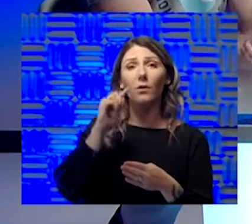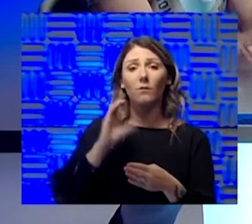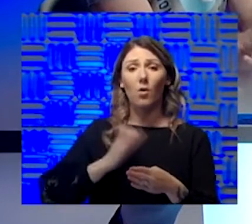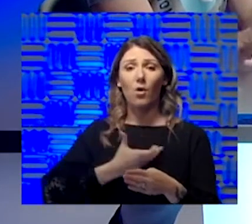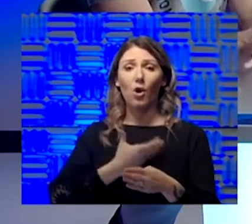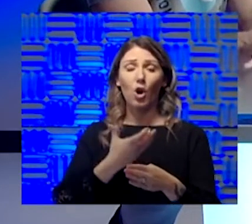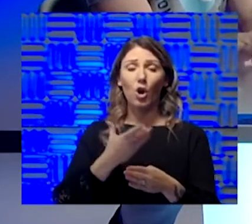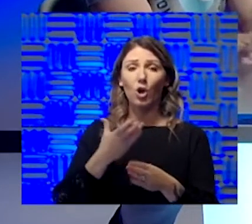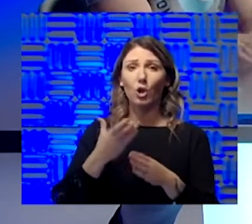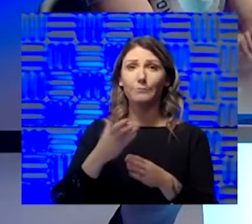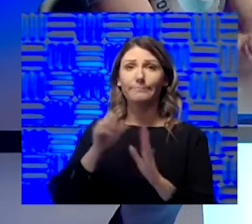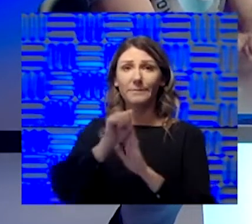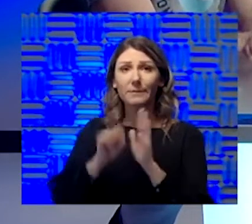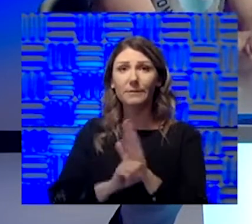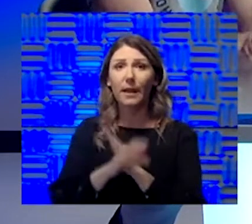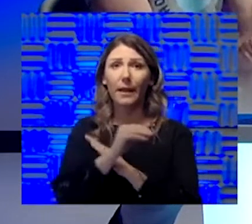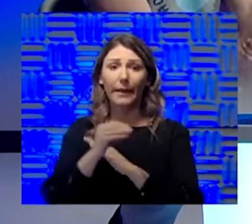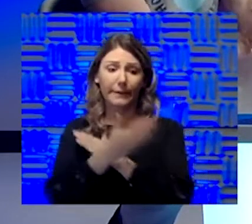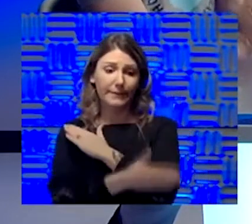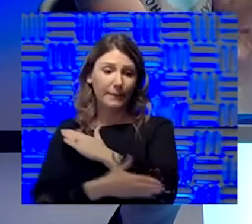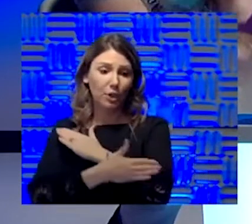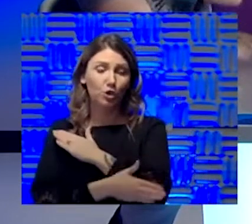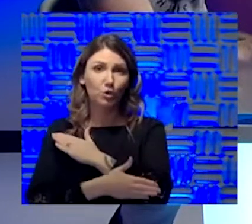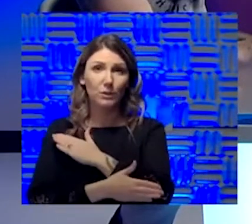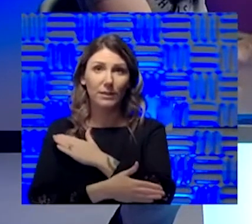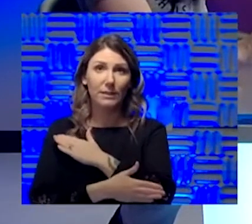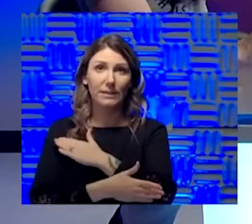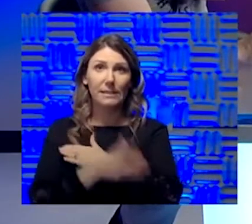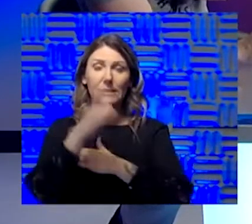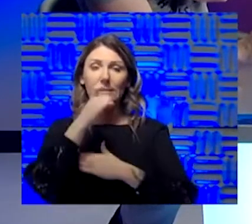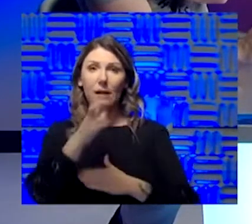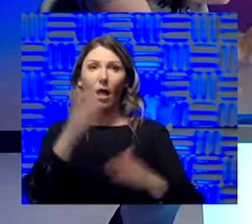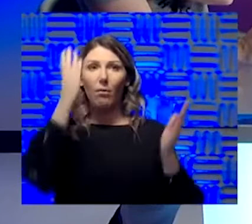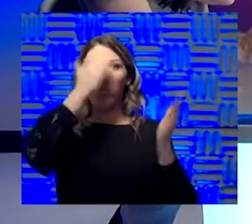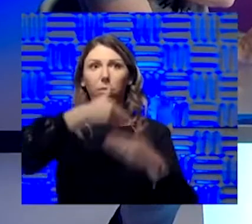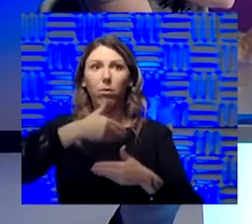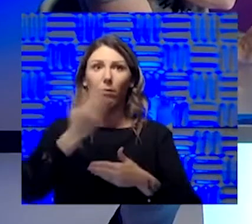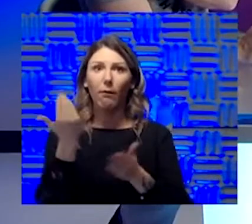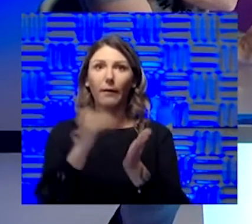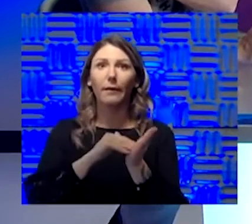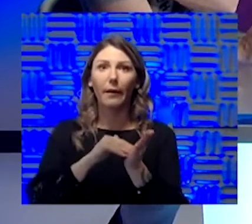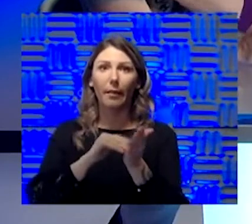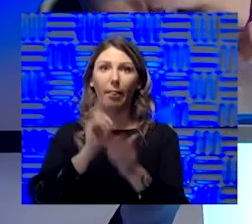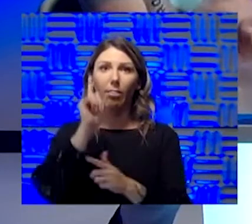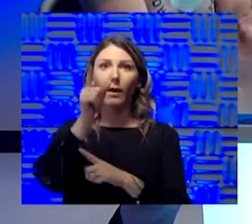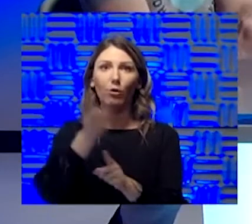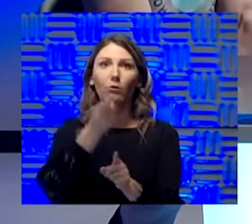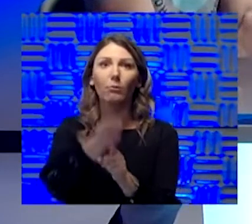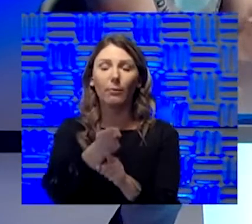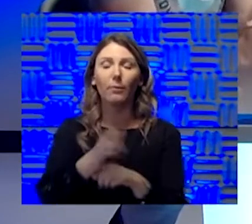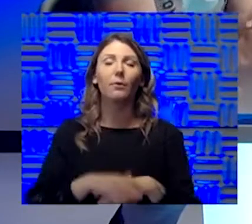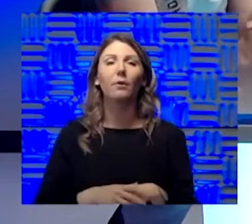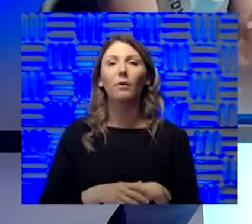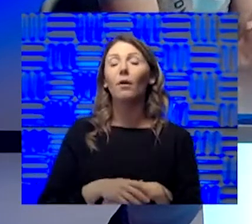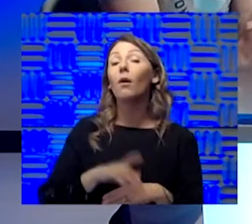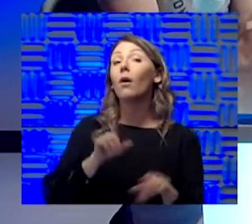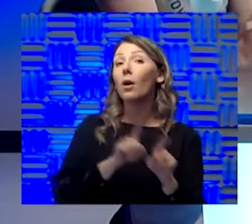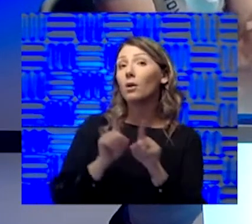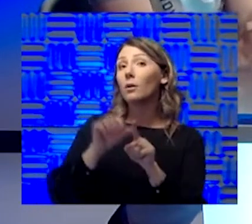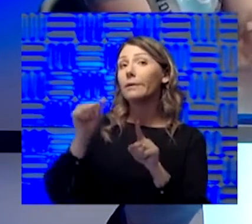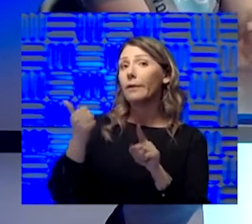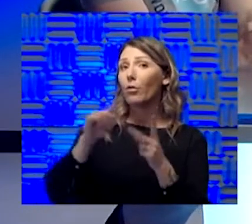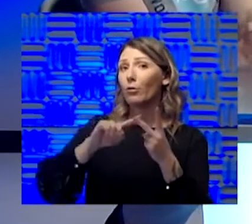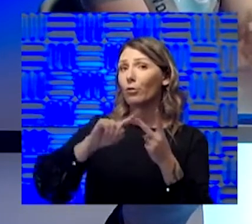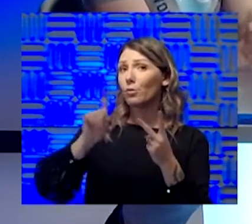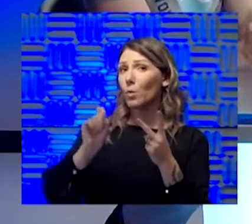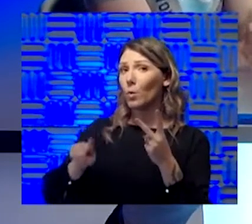and country will never be unprepared again? And then just another one that's a little bit different that you might be able to respond to